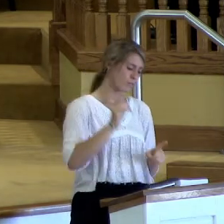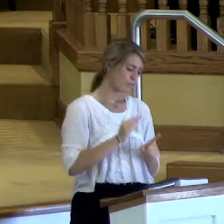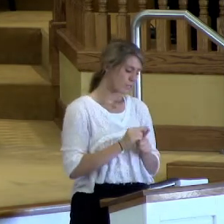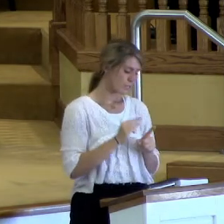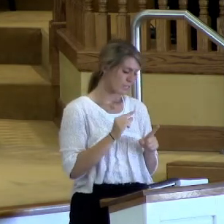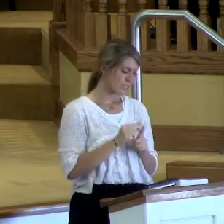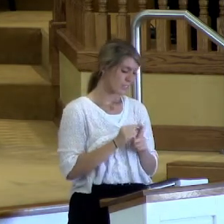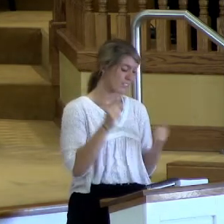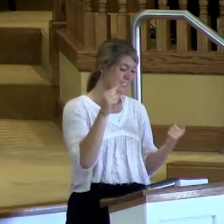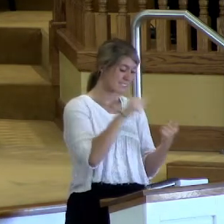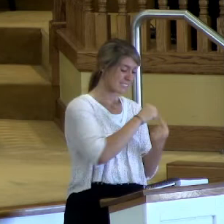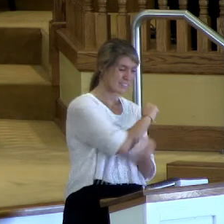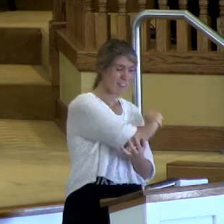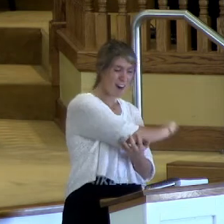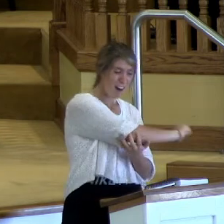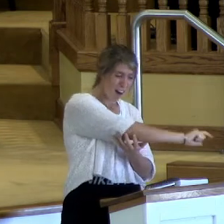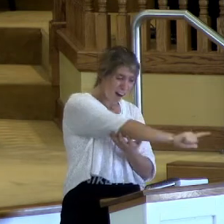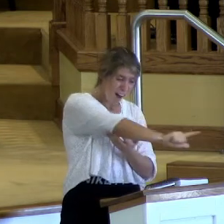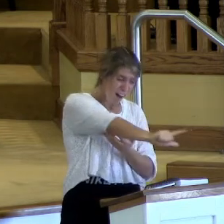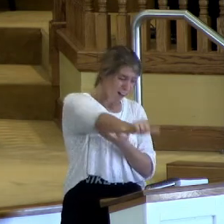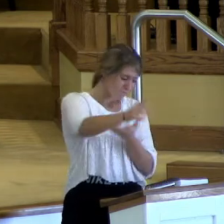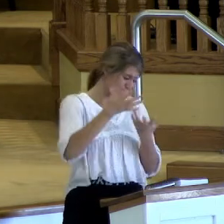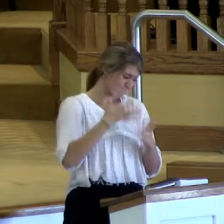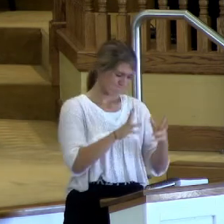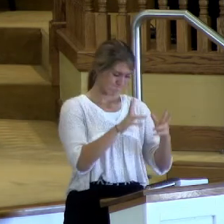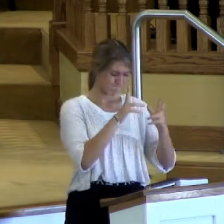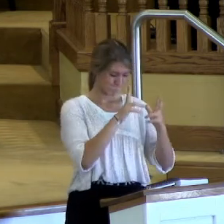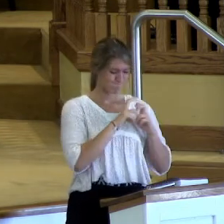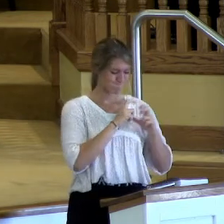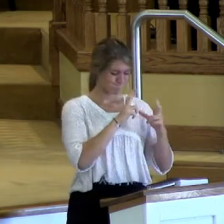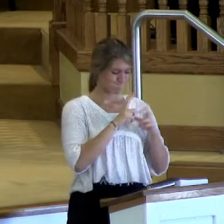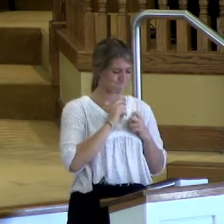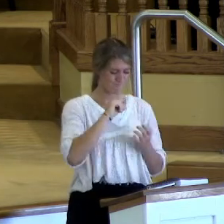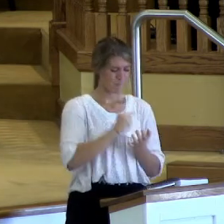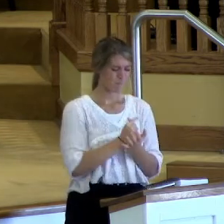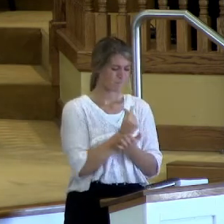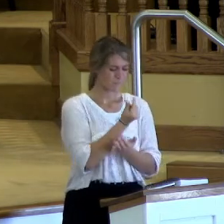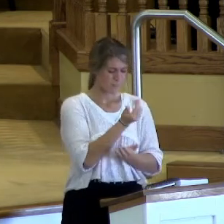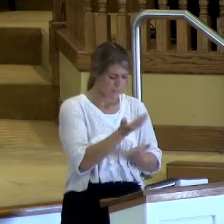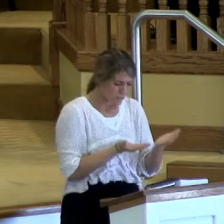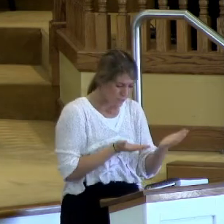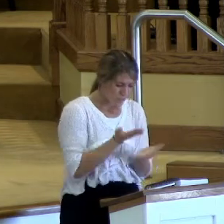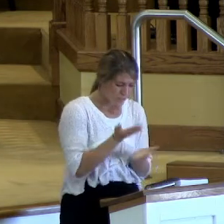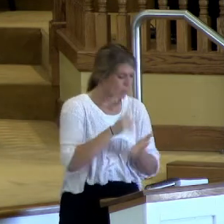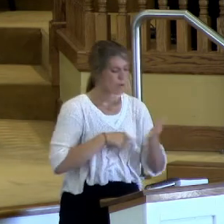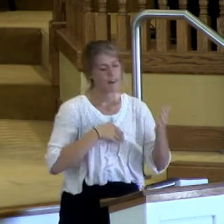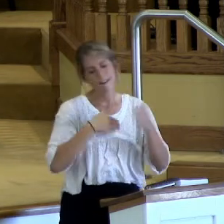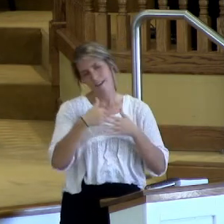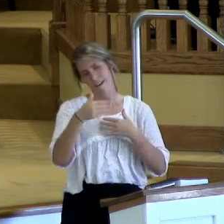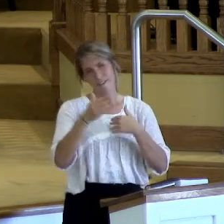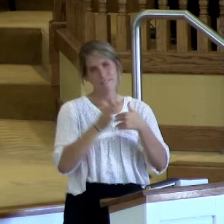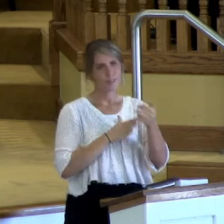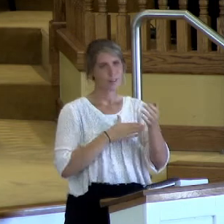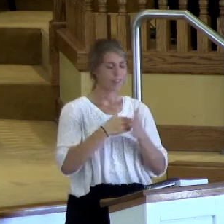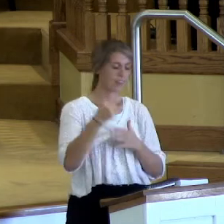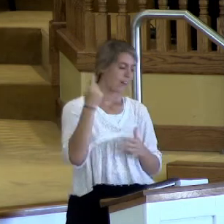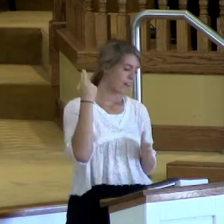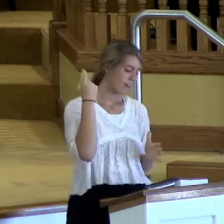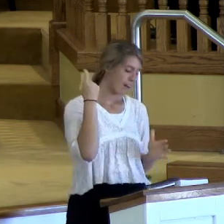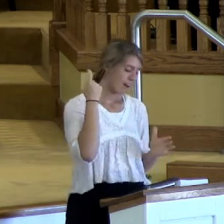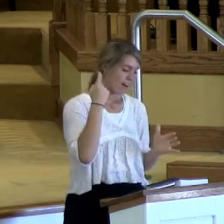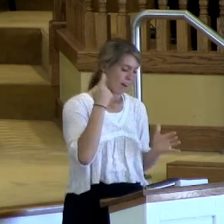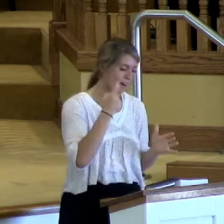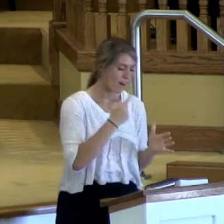sharing your word till all have heard, serving whatever